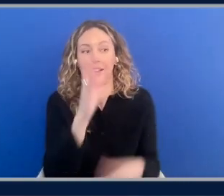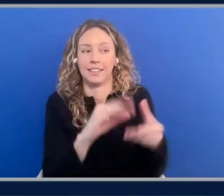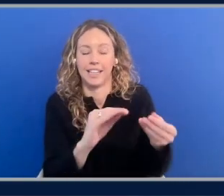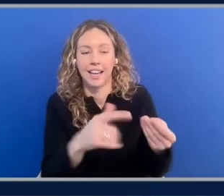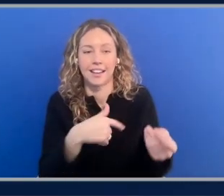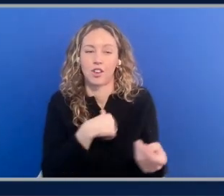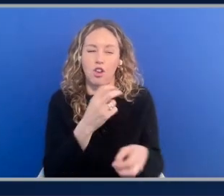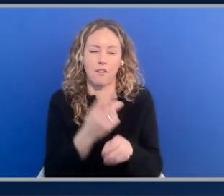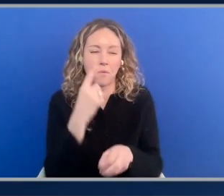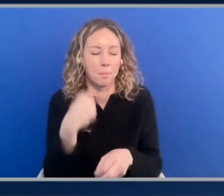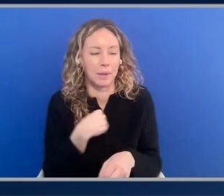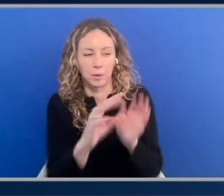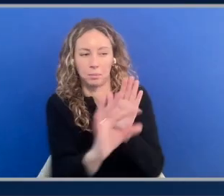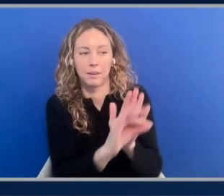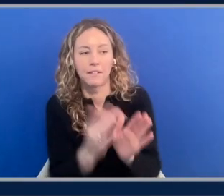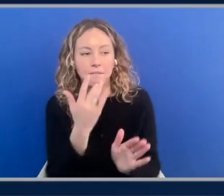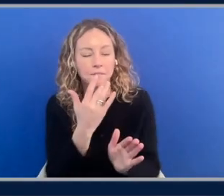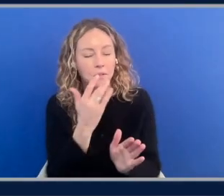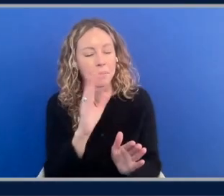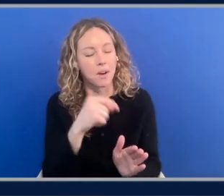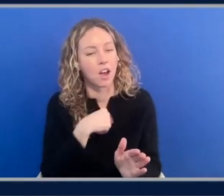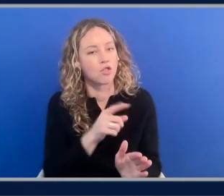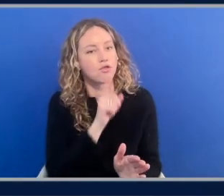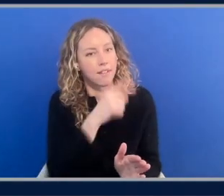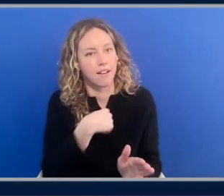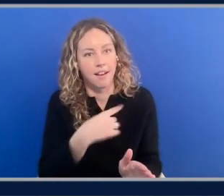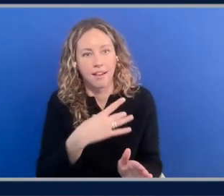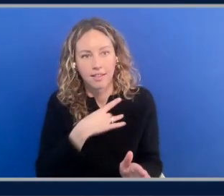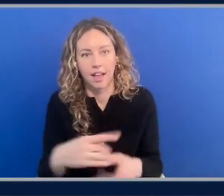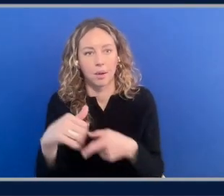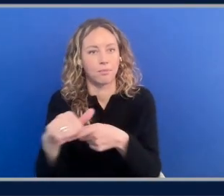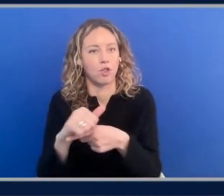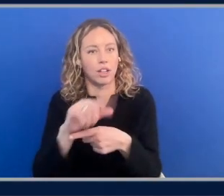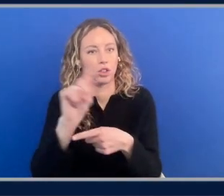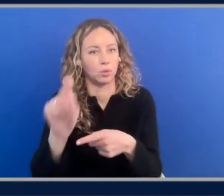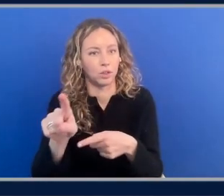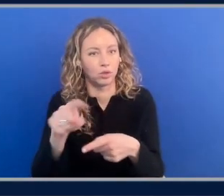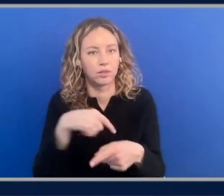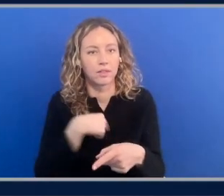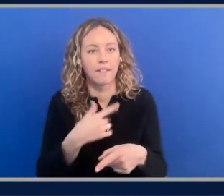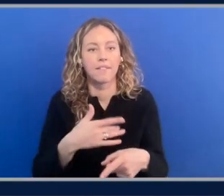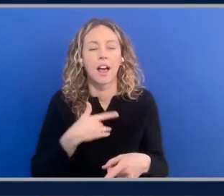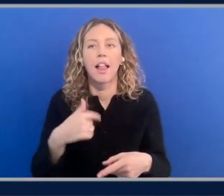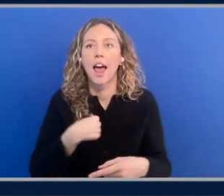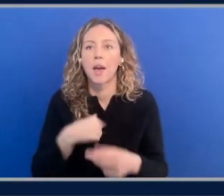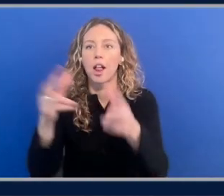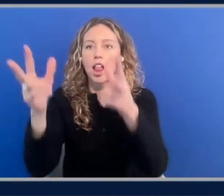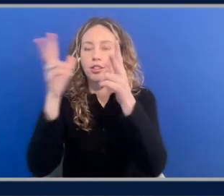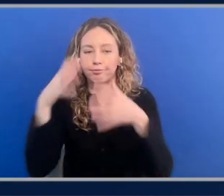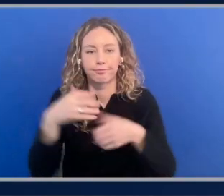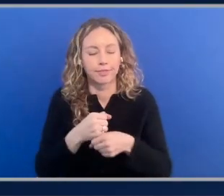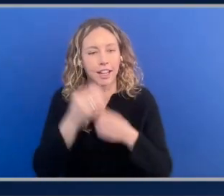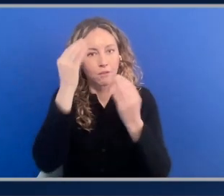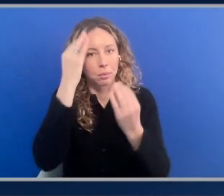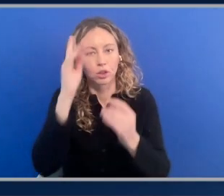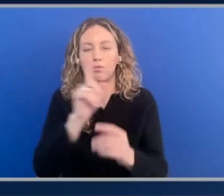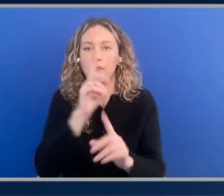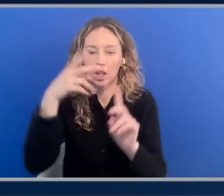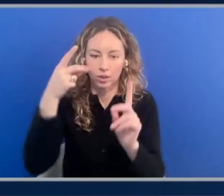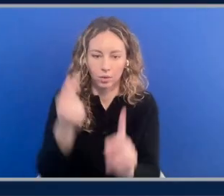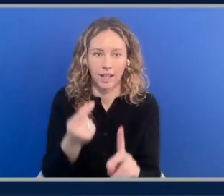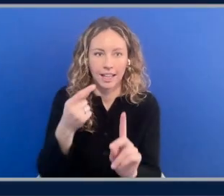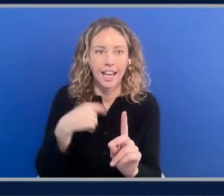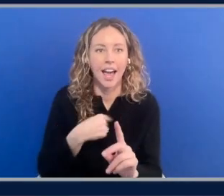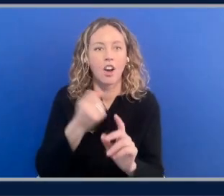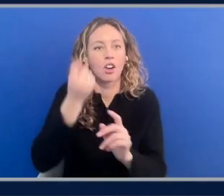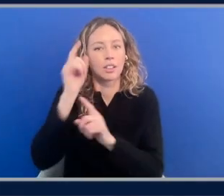for me to pick a favorite, but I really, really like doing practice questions. I feel like I synthesize information very quickly. I can get right to the core of what to